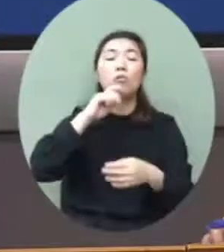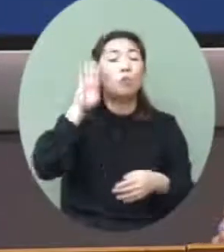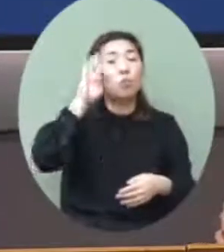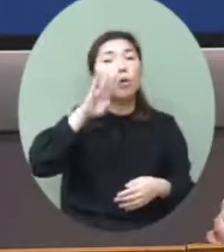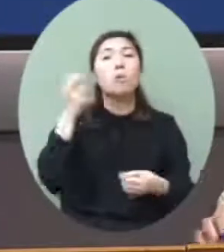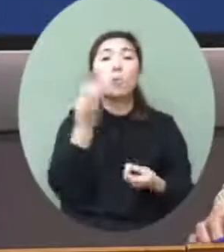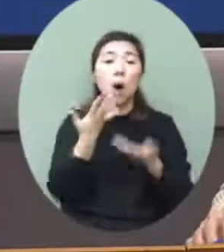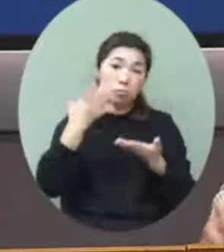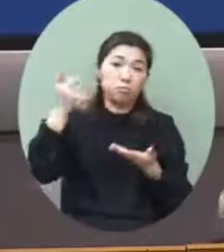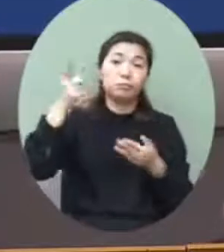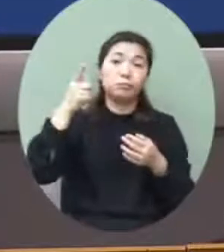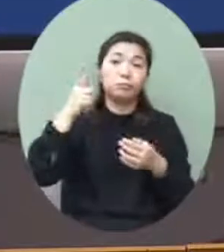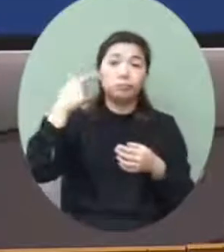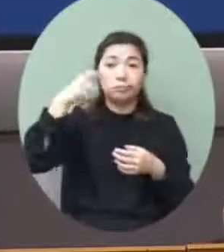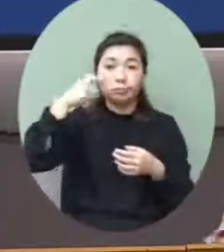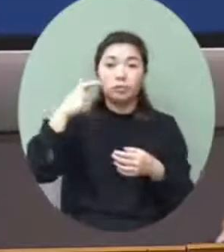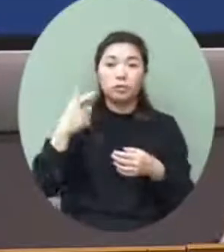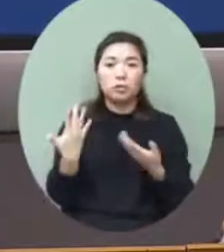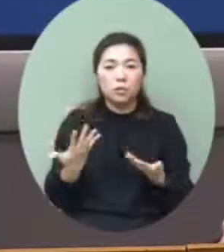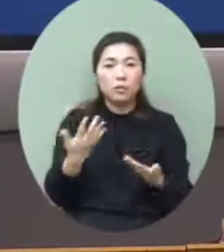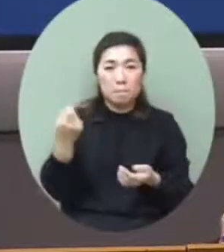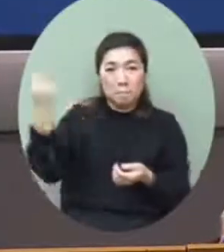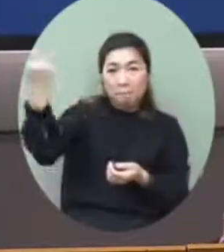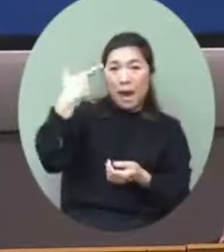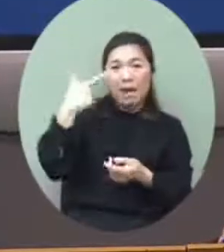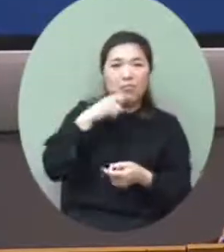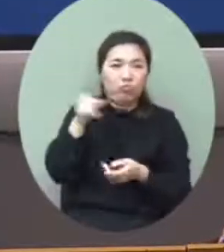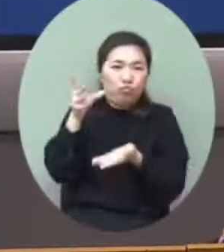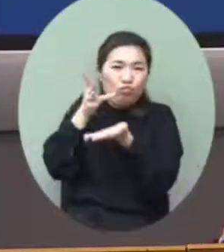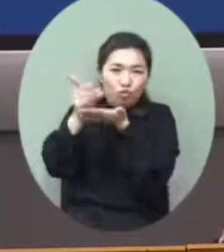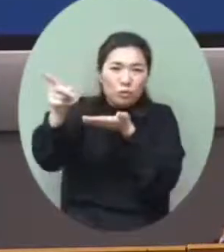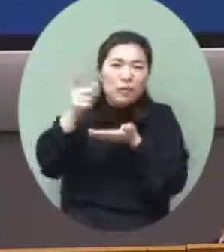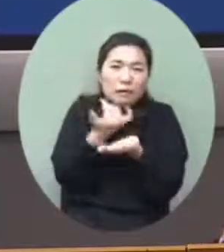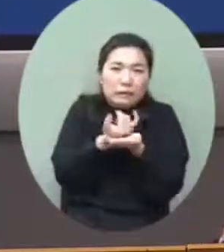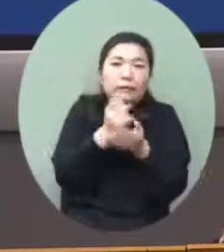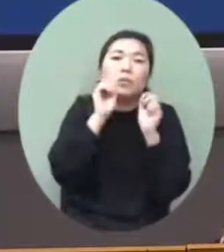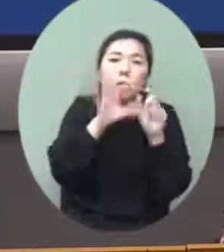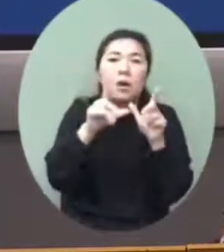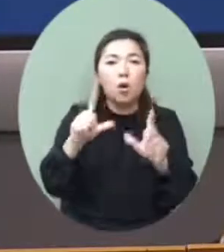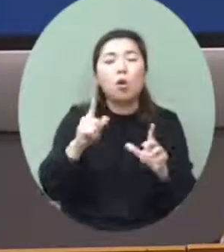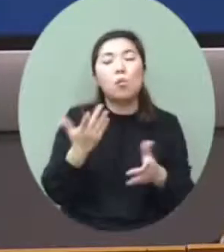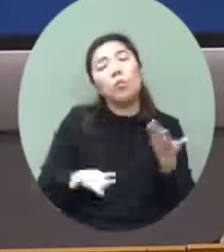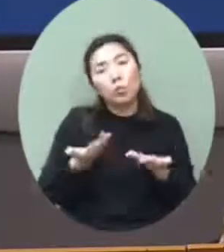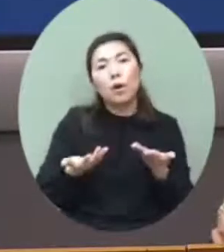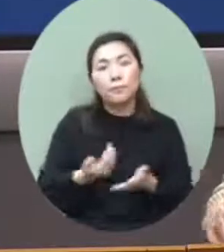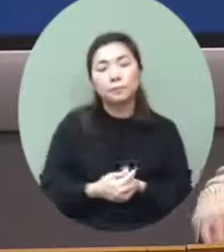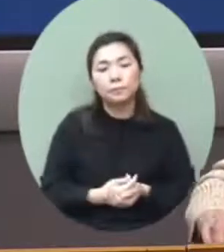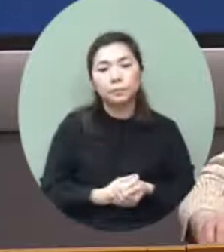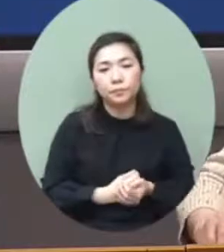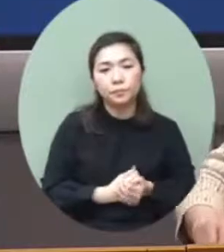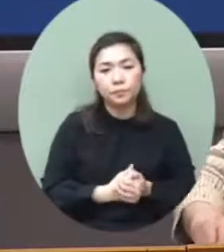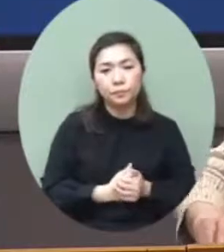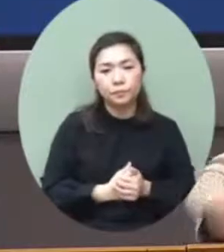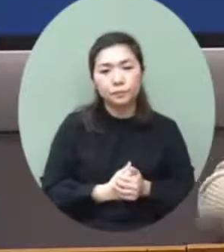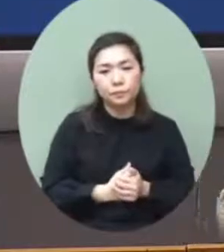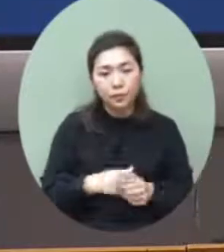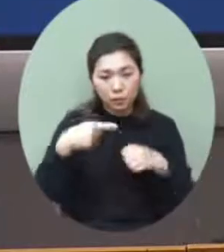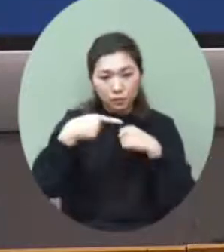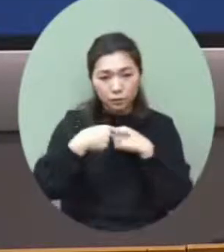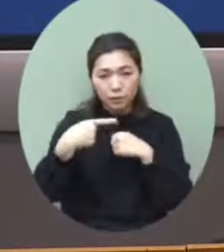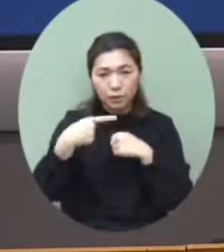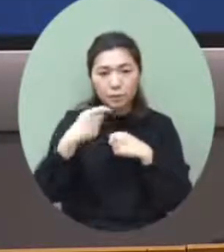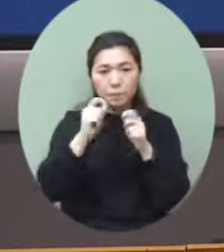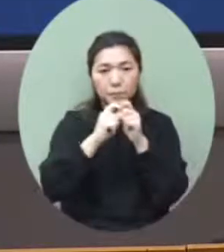analysis. I believe inquiries have been made to the Financial Secretary's office, and I believe the FS might be able to